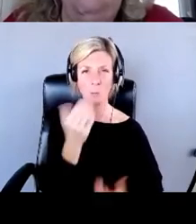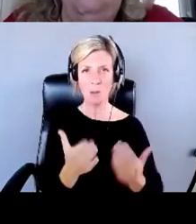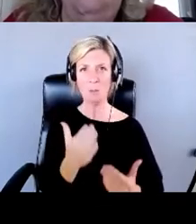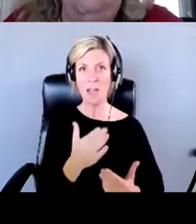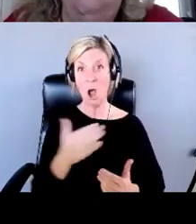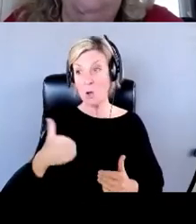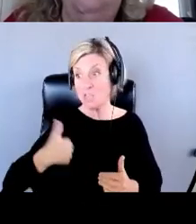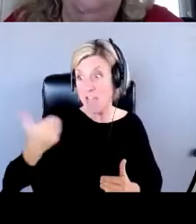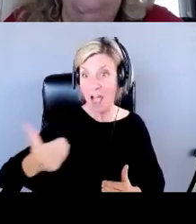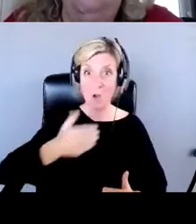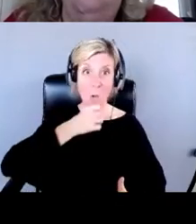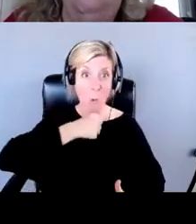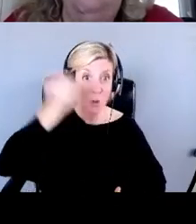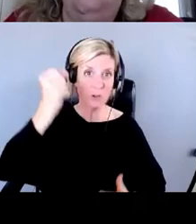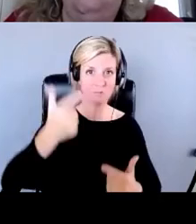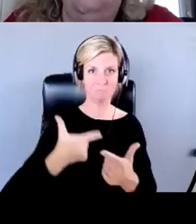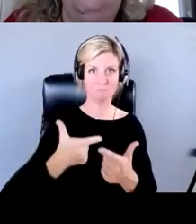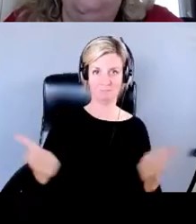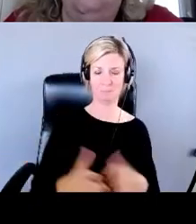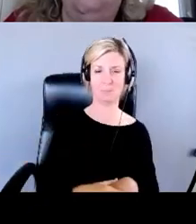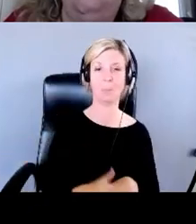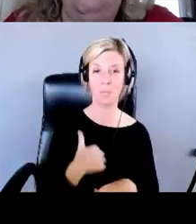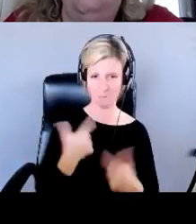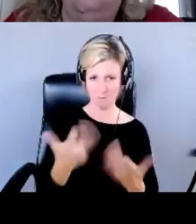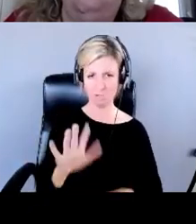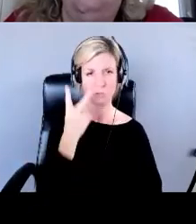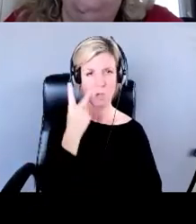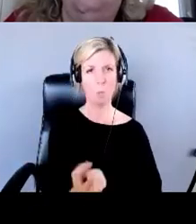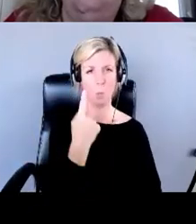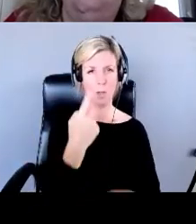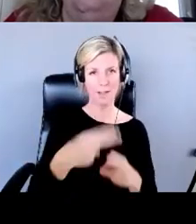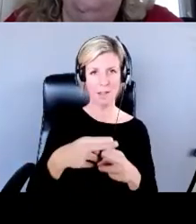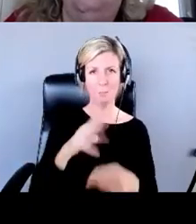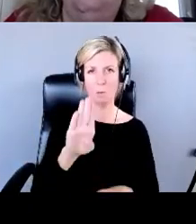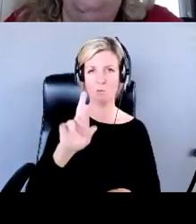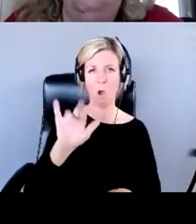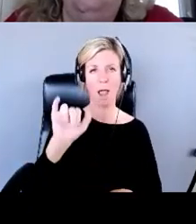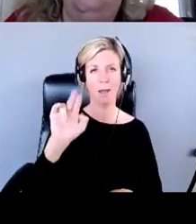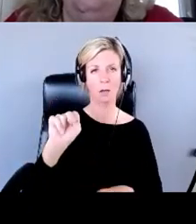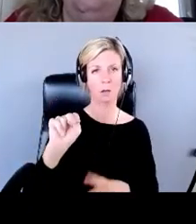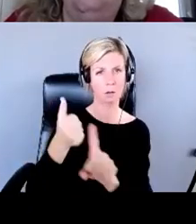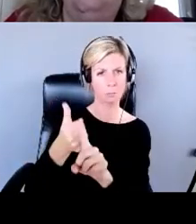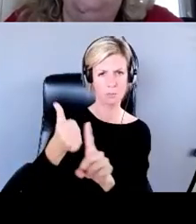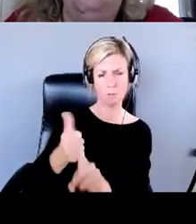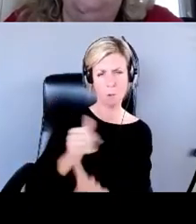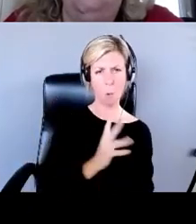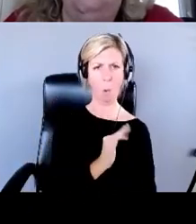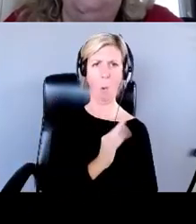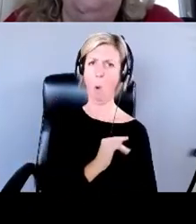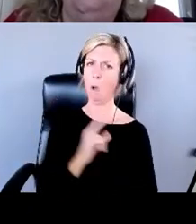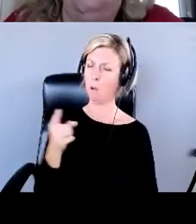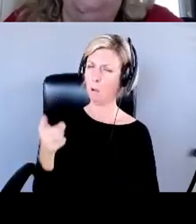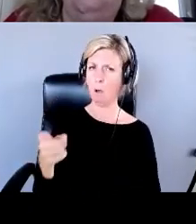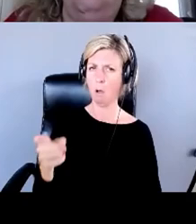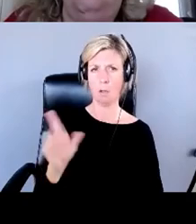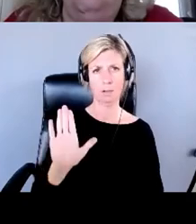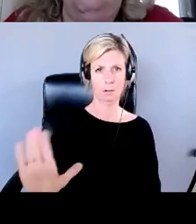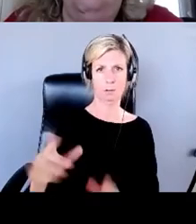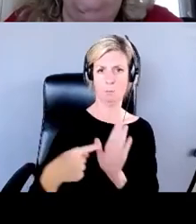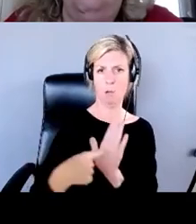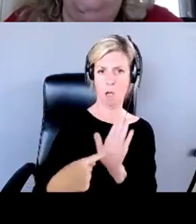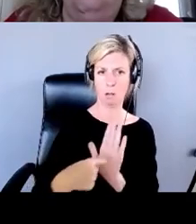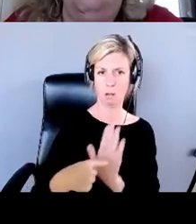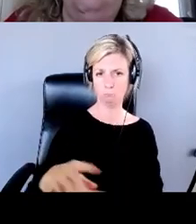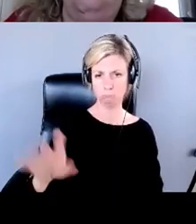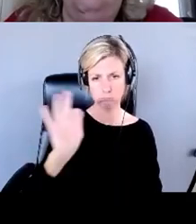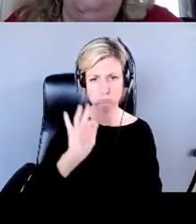who is an exemplary kind of model, I think, with regard to helping antidotes